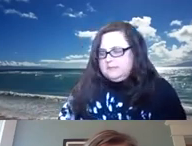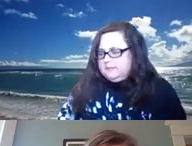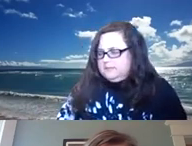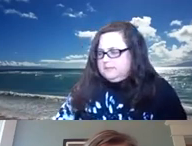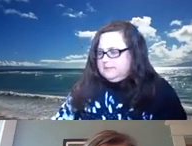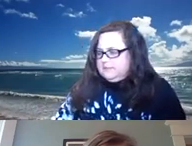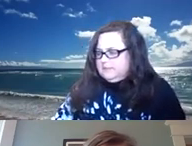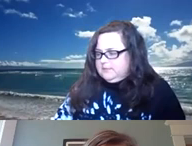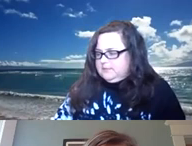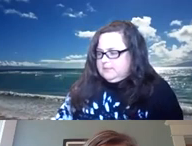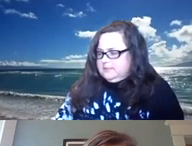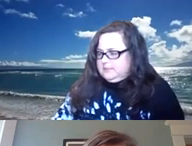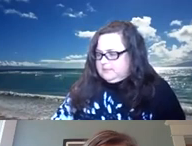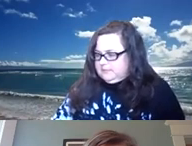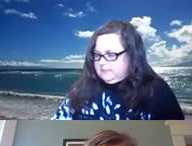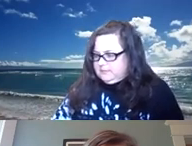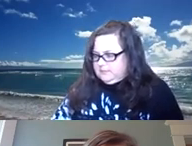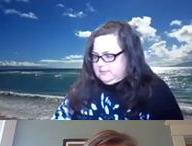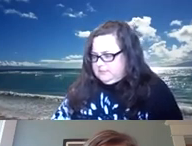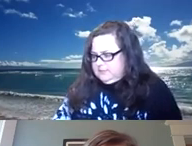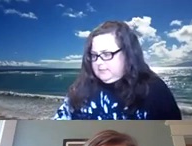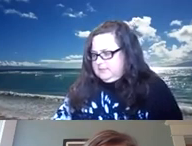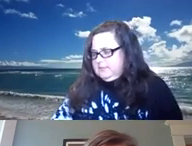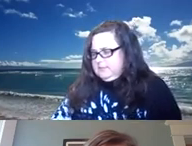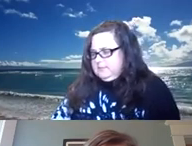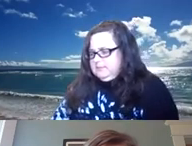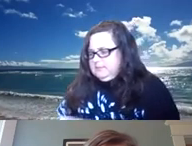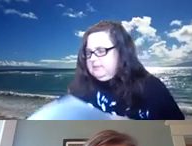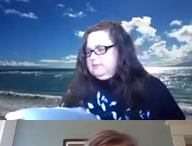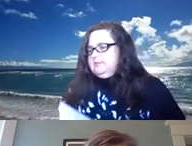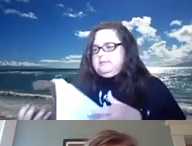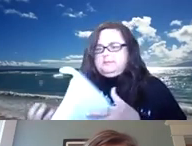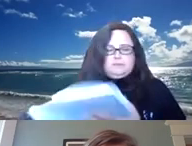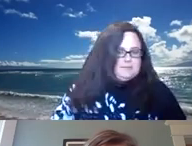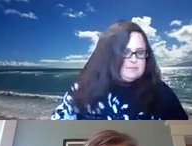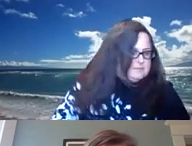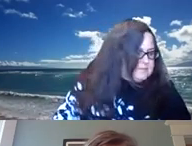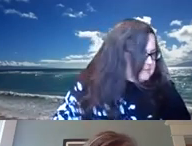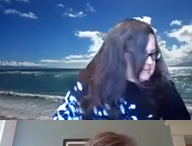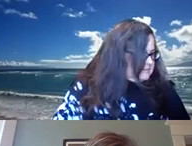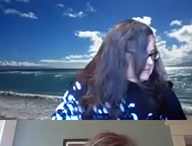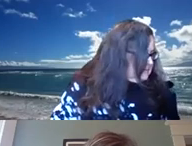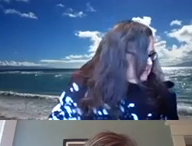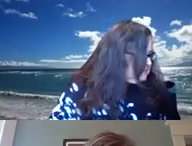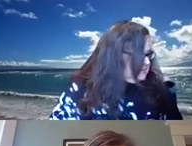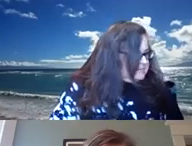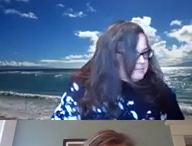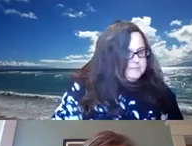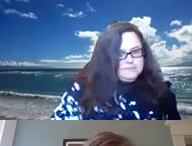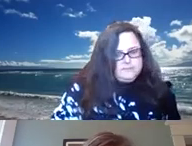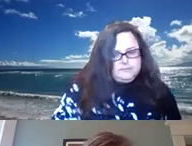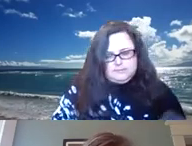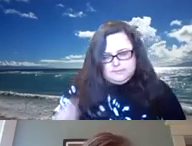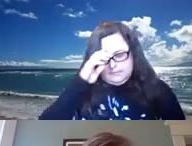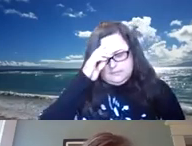I immigrated to United States back in 1998. And ever since then,